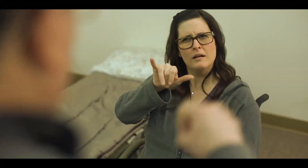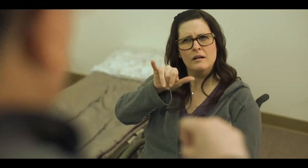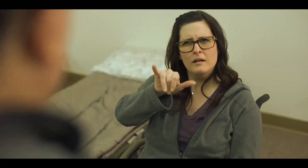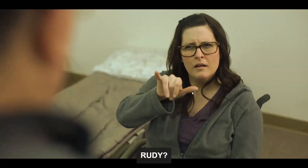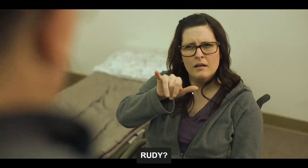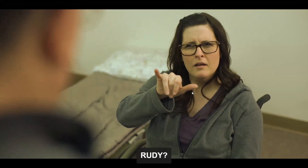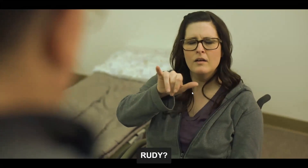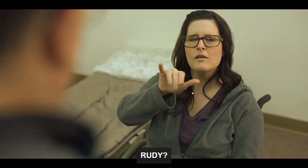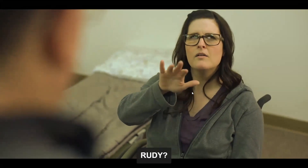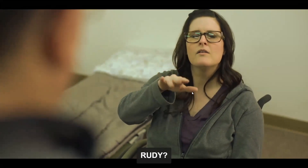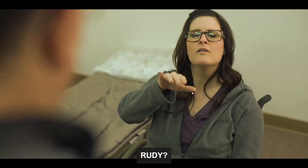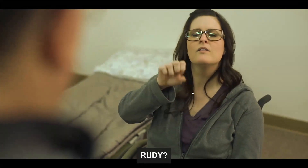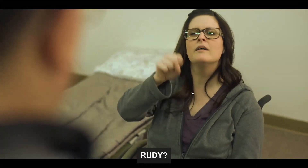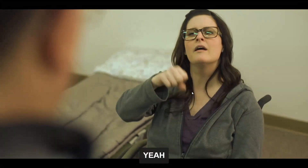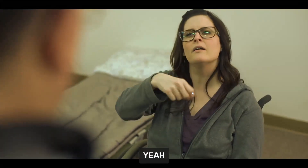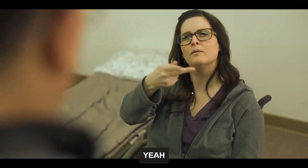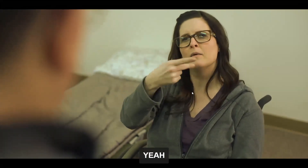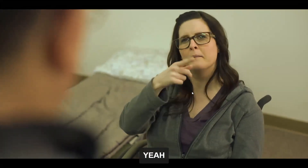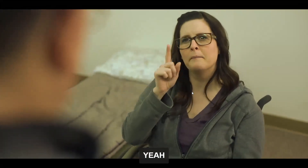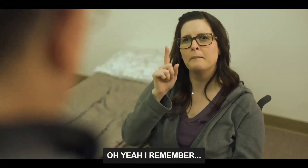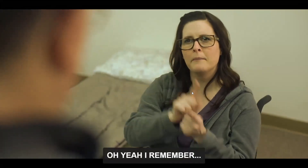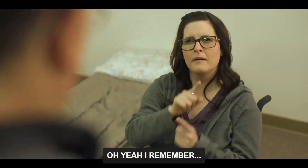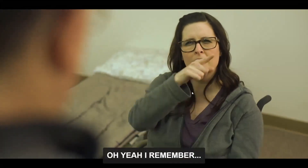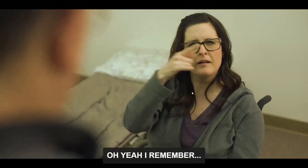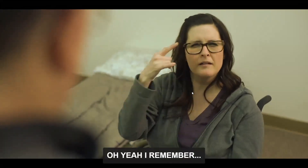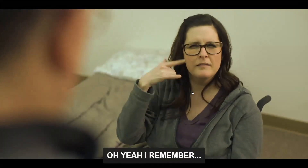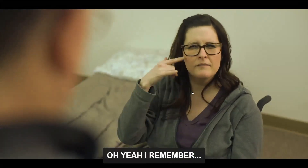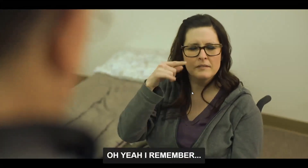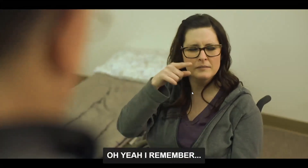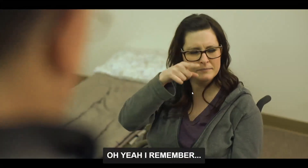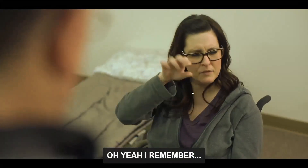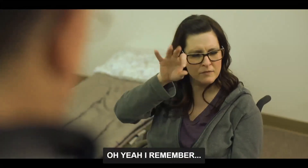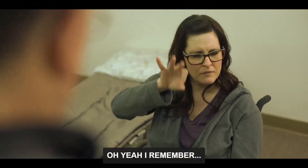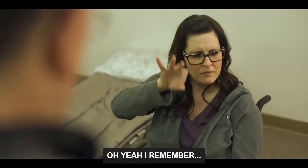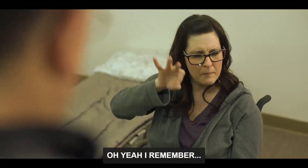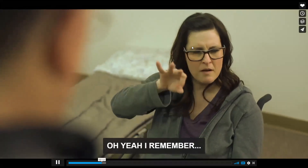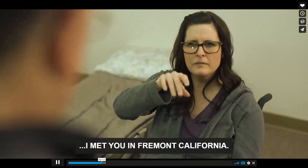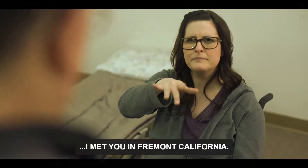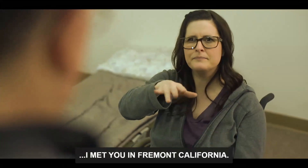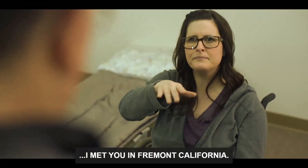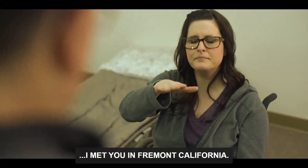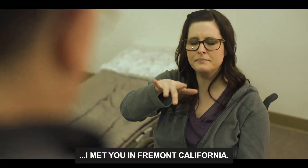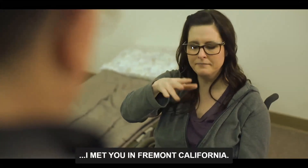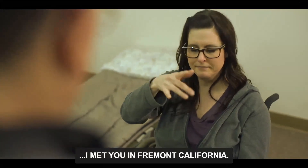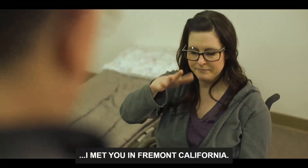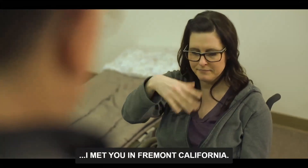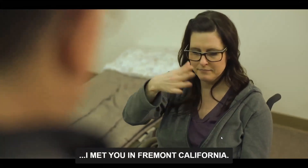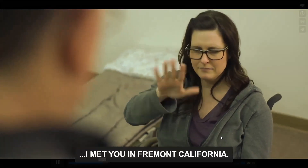Rudy? Yeah. Oh, yeah. I remember. I met you in Fremont, California.